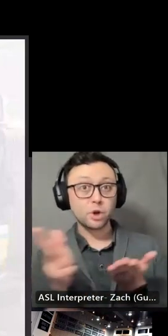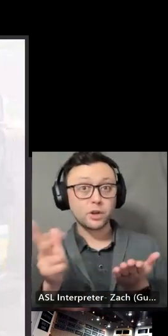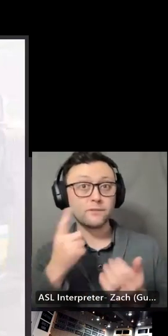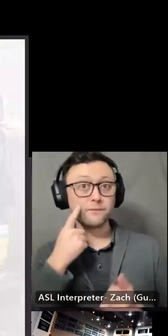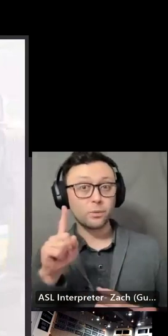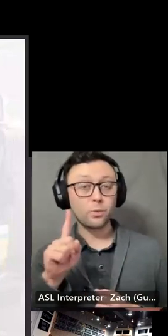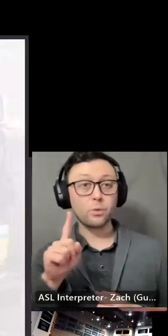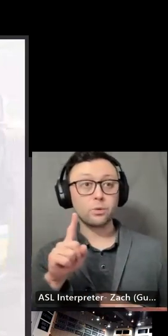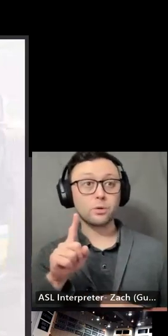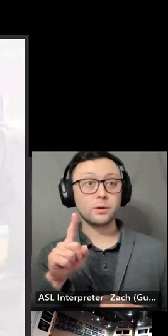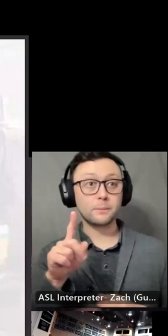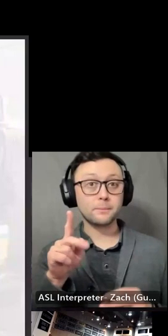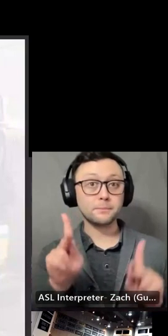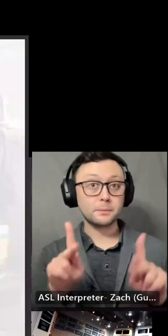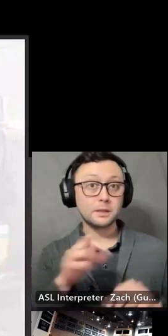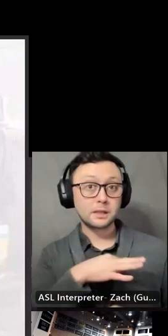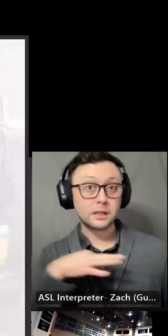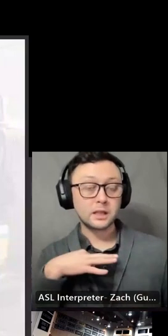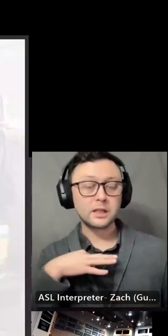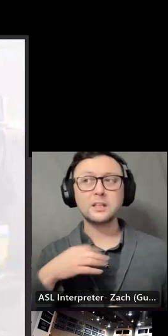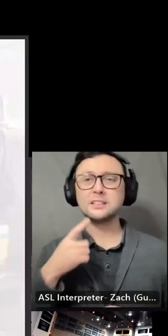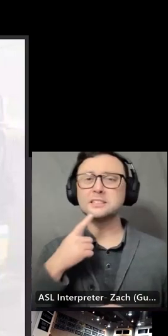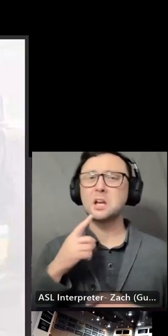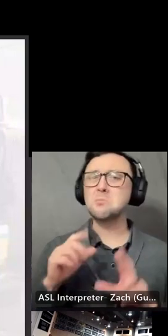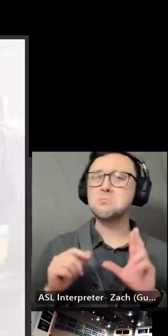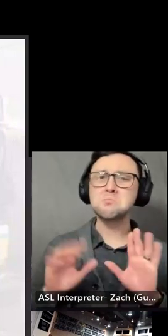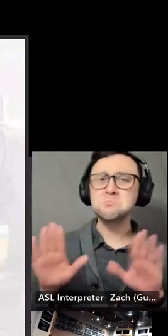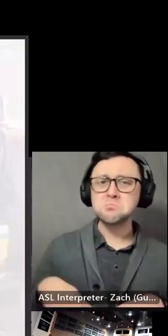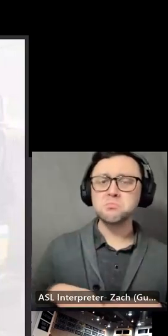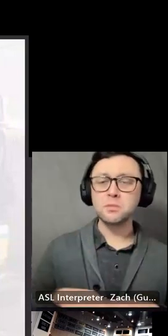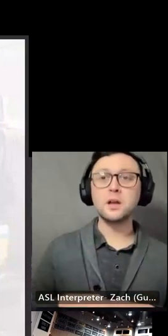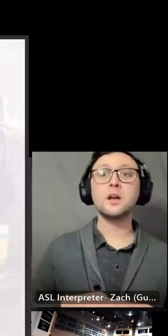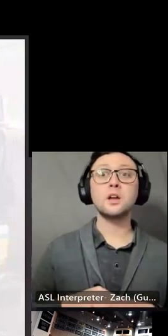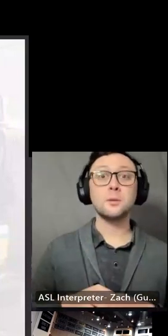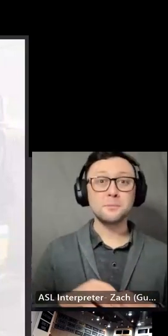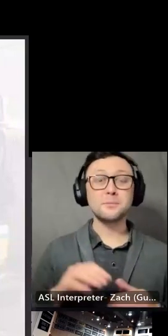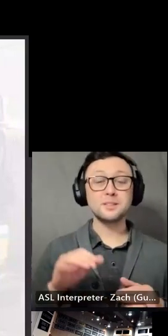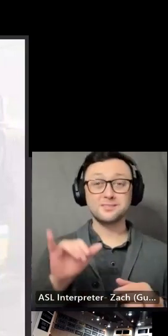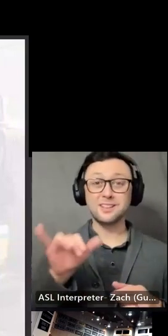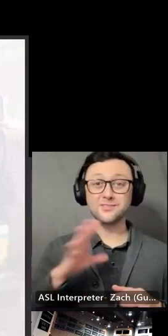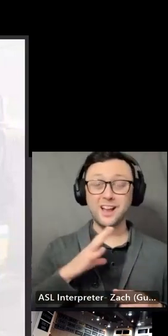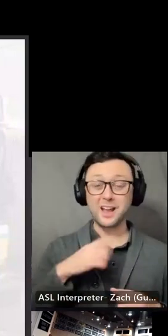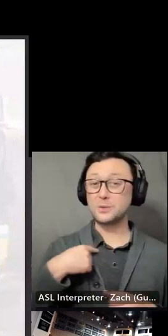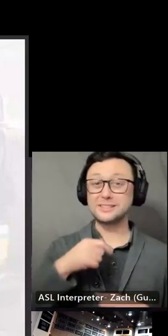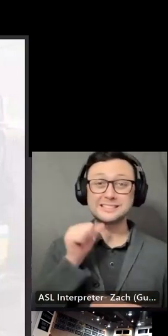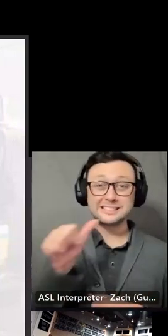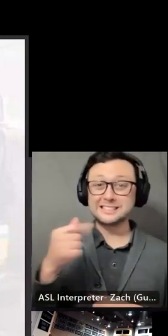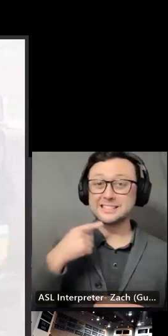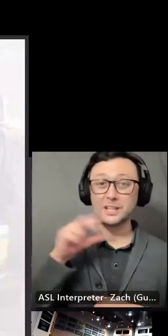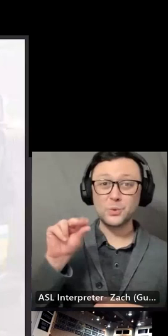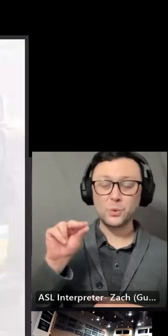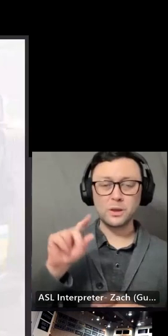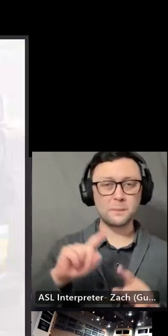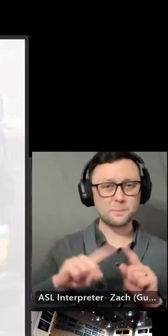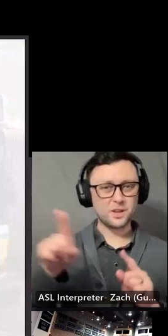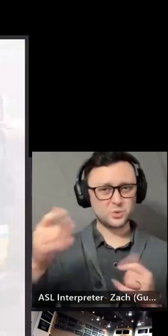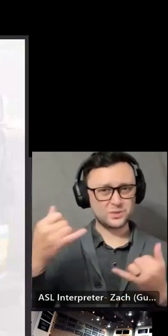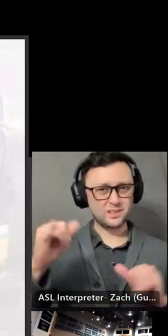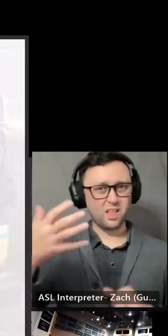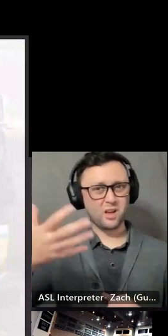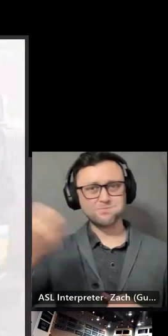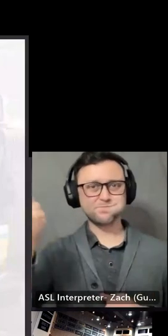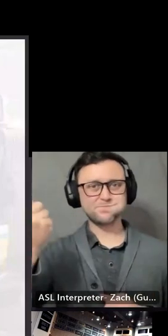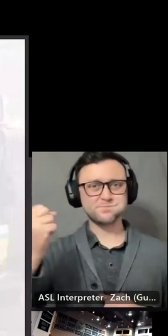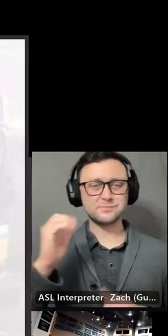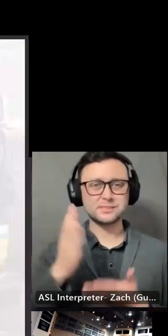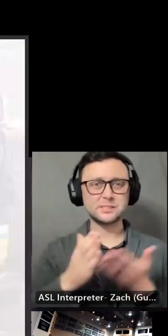lot. But then in addition to all of that, we took something else. We took away our 8 acres. And that, quite honestly, is a very simple